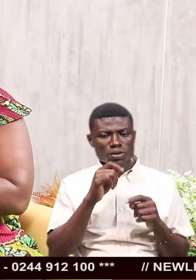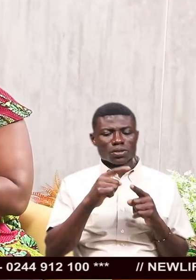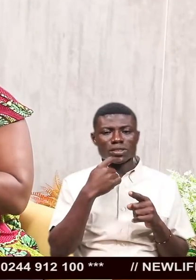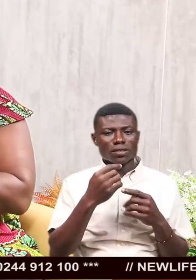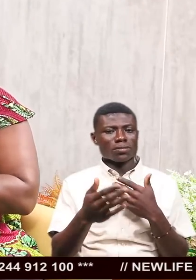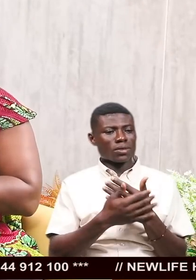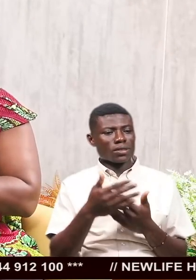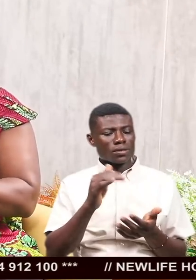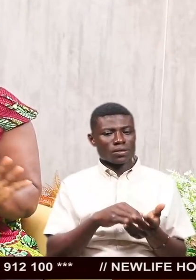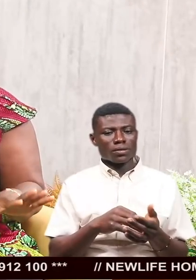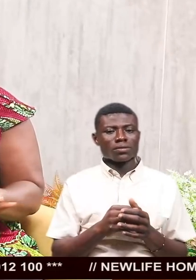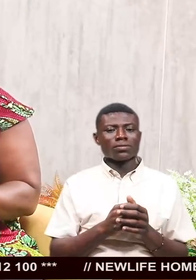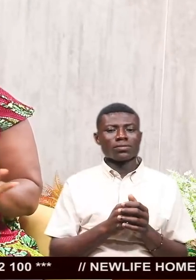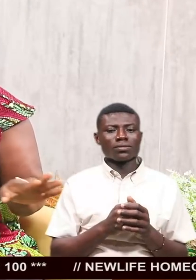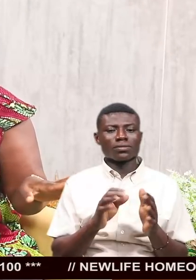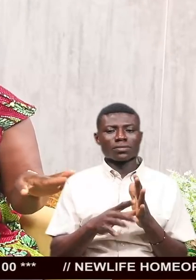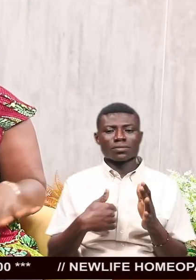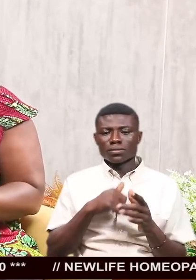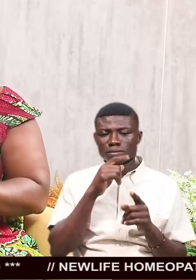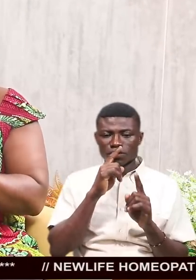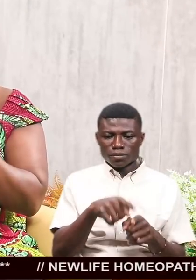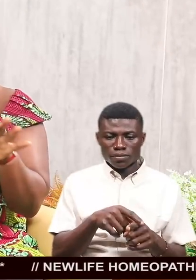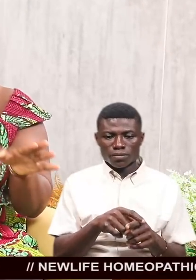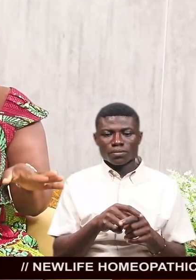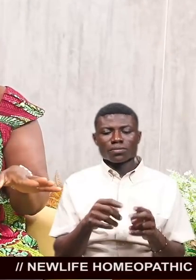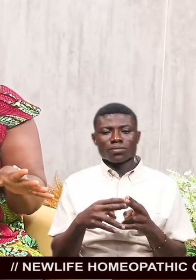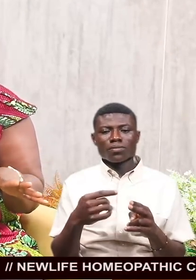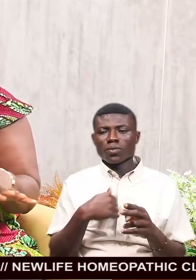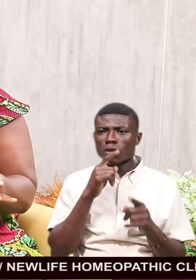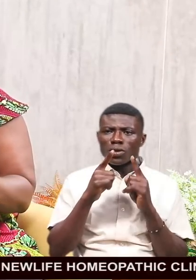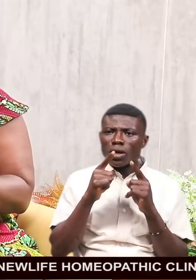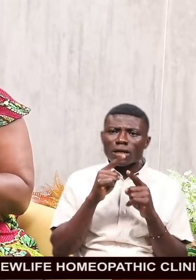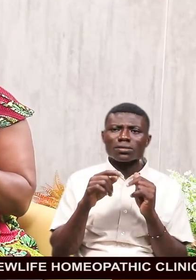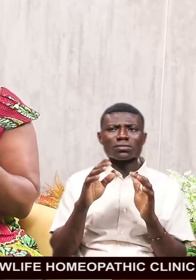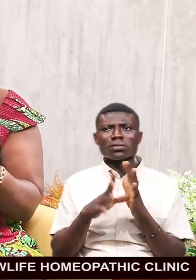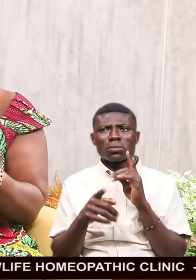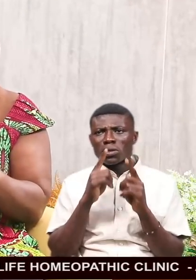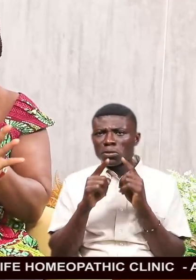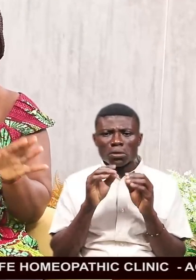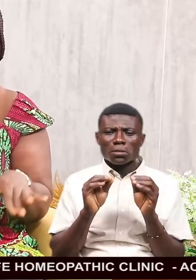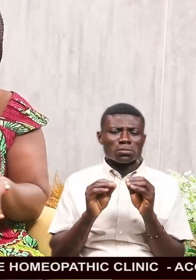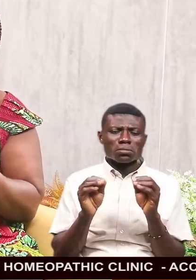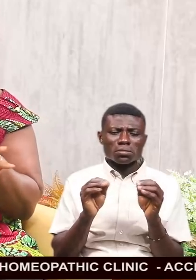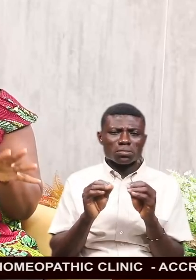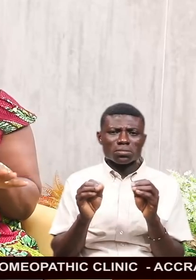back e no so man ka hwe enti man ka hwe na